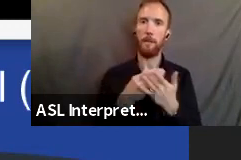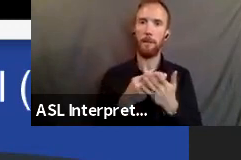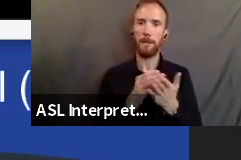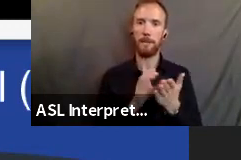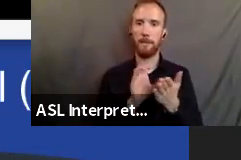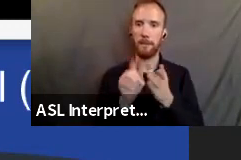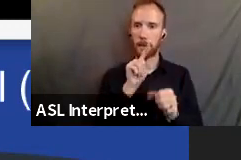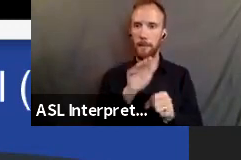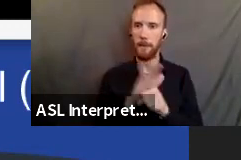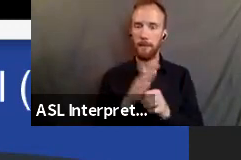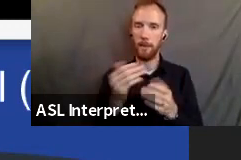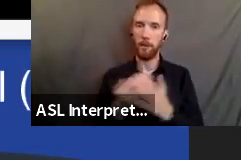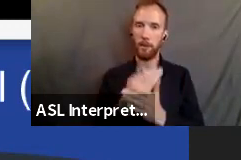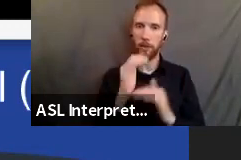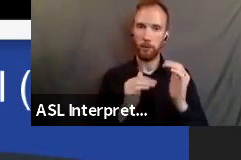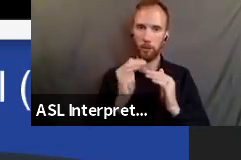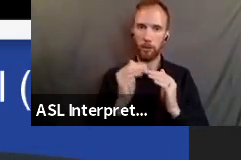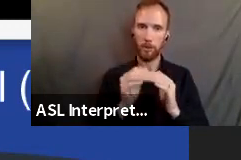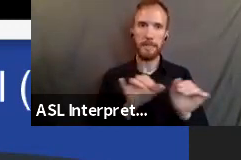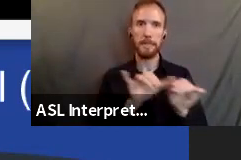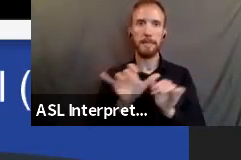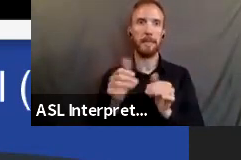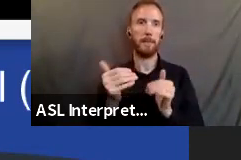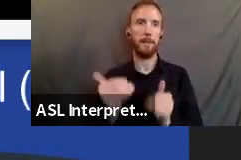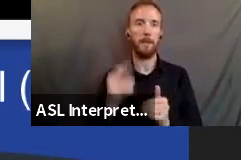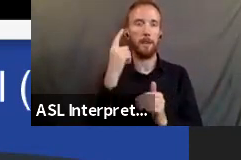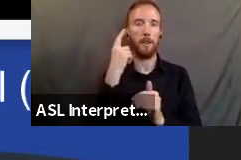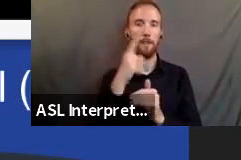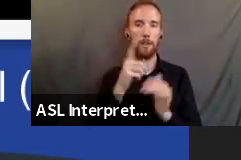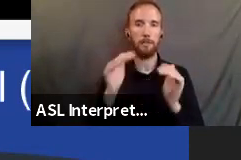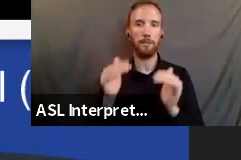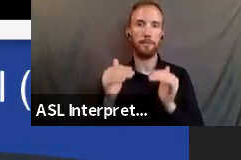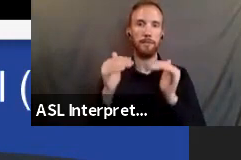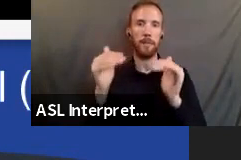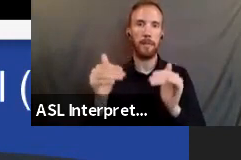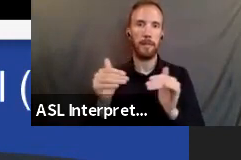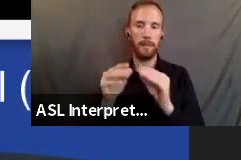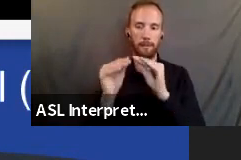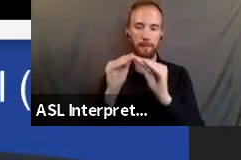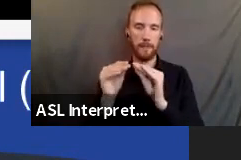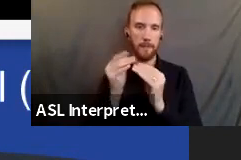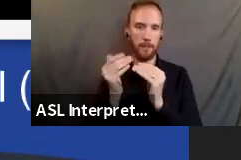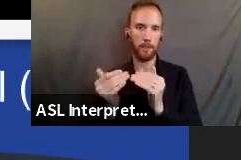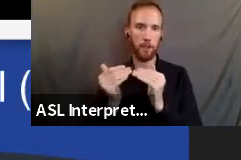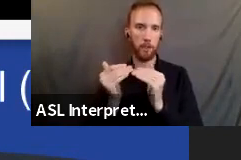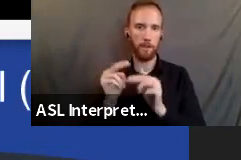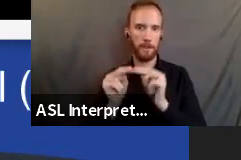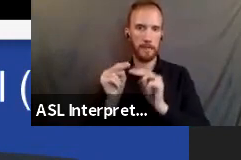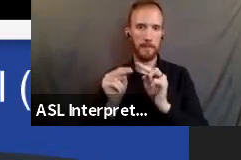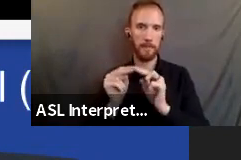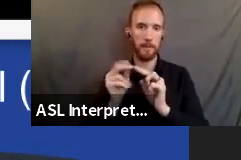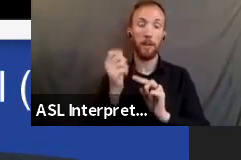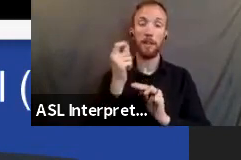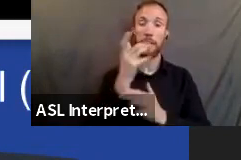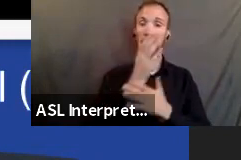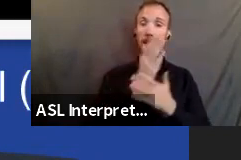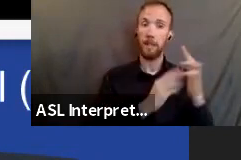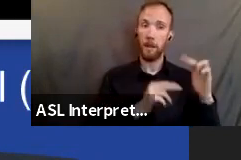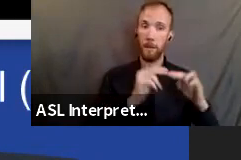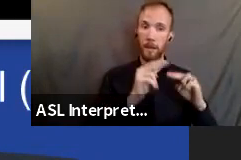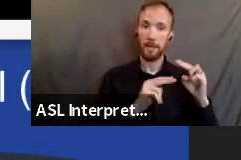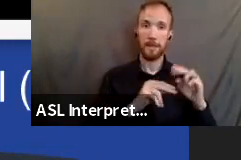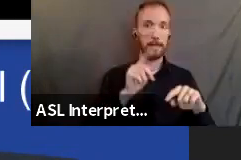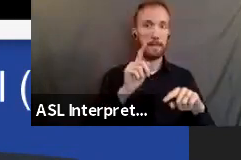available dollars in fy 21 is being allocated to modernizing and repairing existing facilities however some buildings within the district cannot efficiently